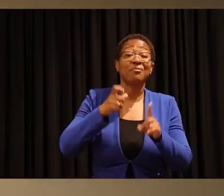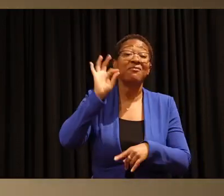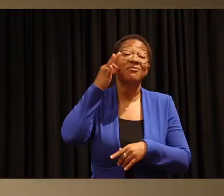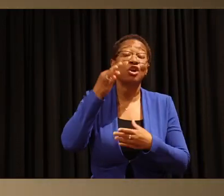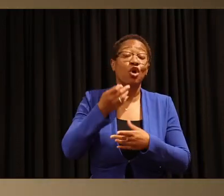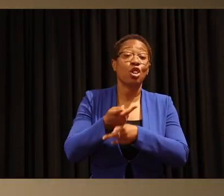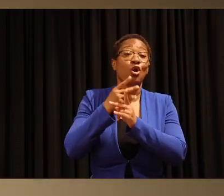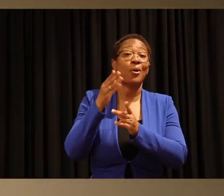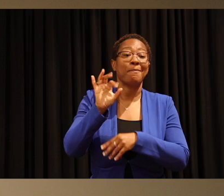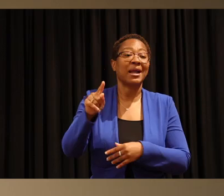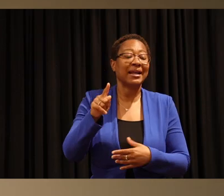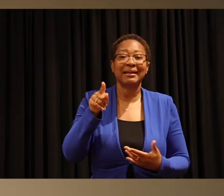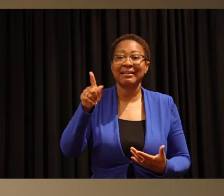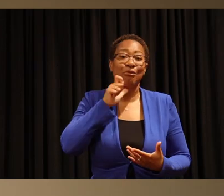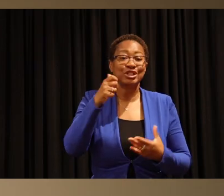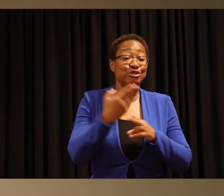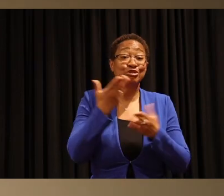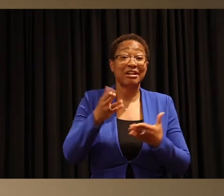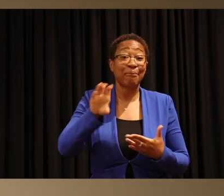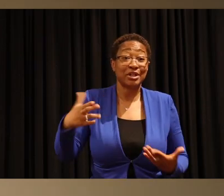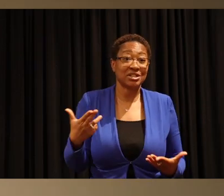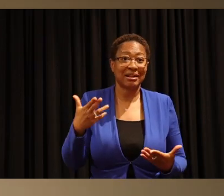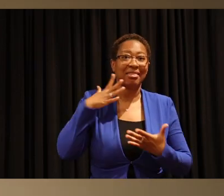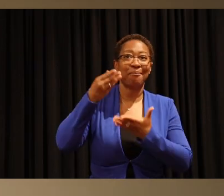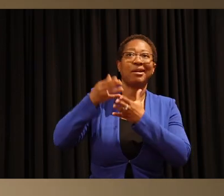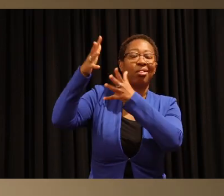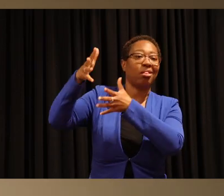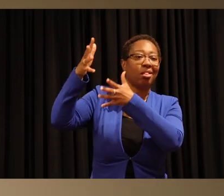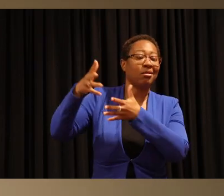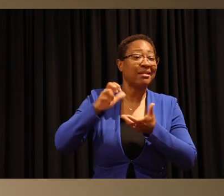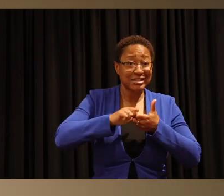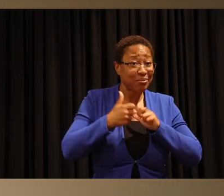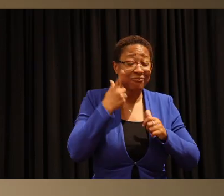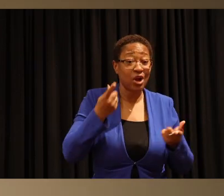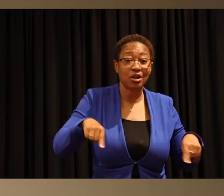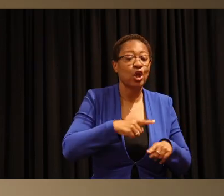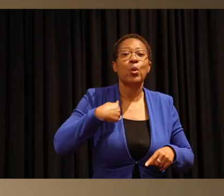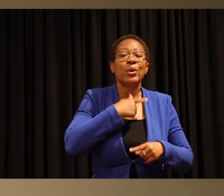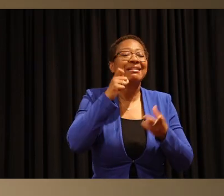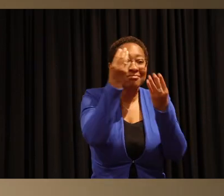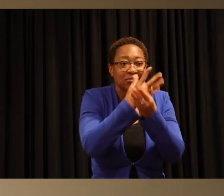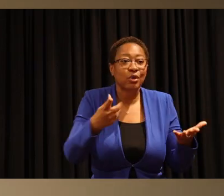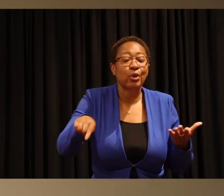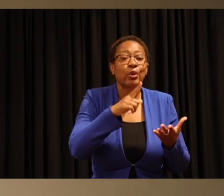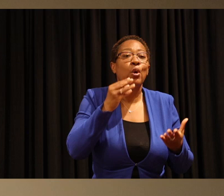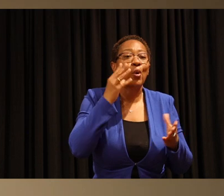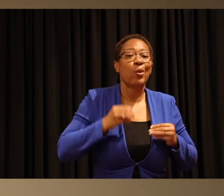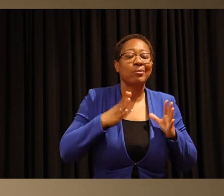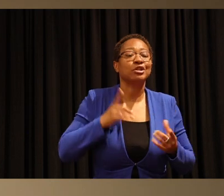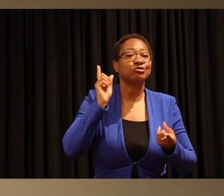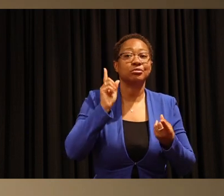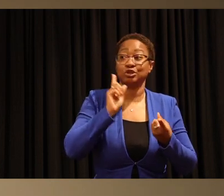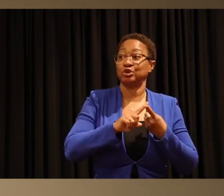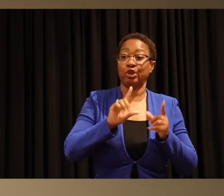that went unused in Michigan. And it's a problem for all of us, right? We didn't get the word out to all the homeowners and to all the